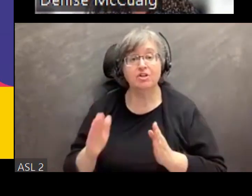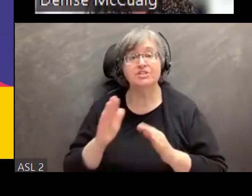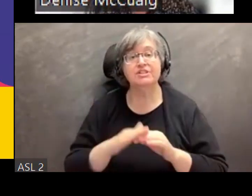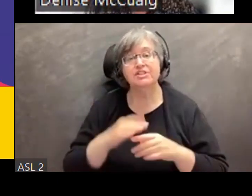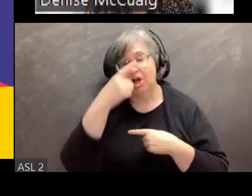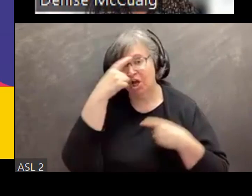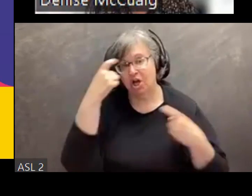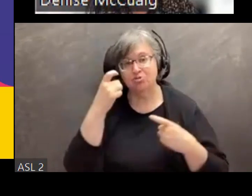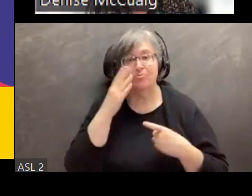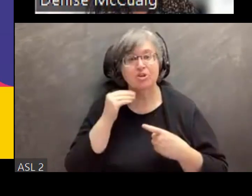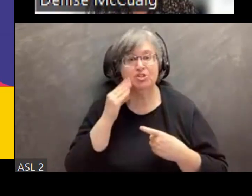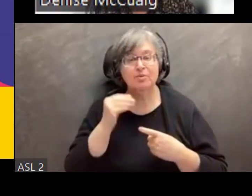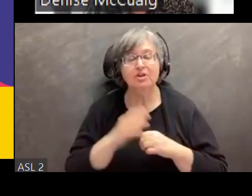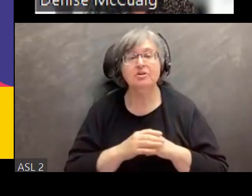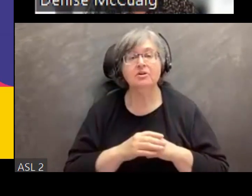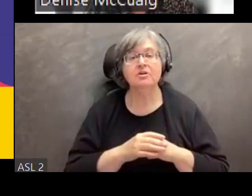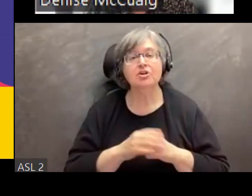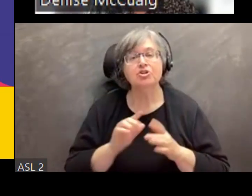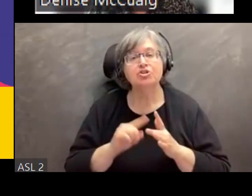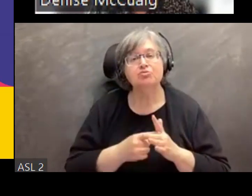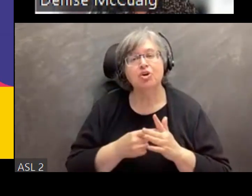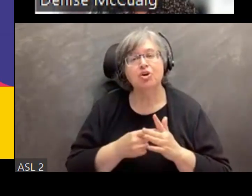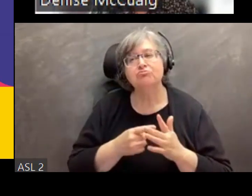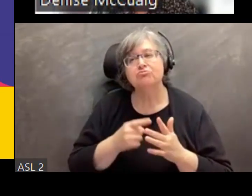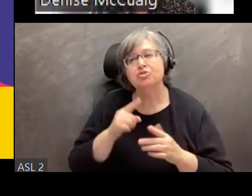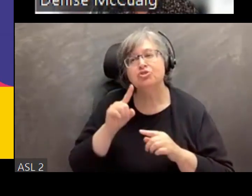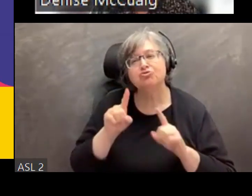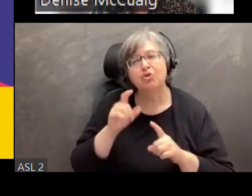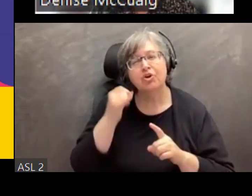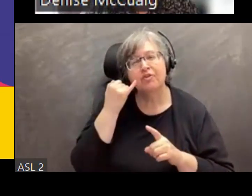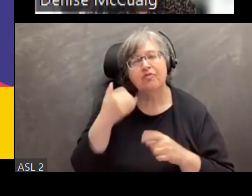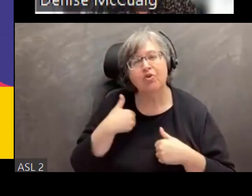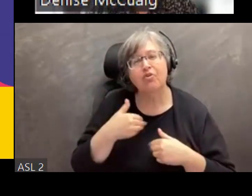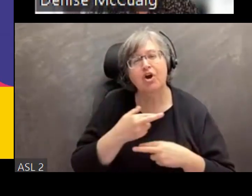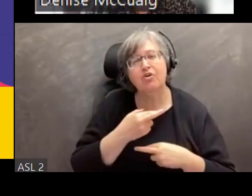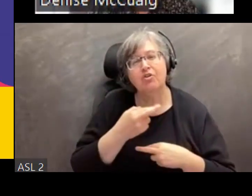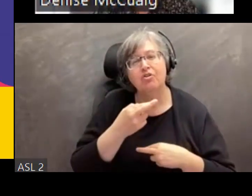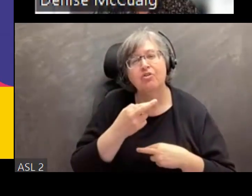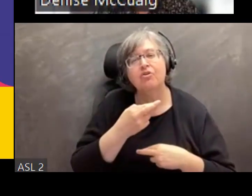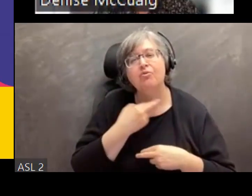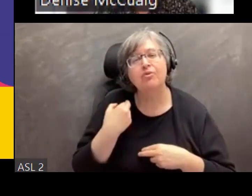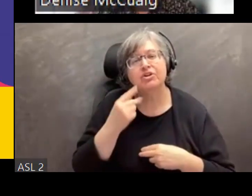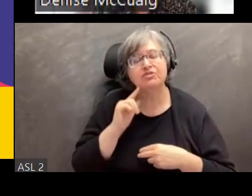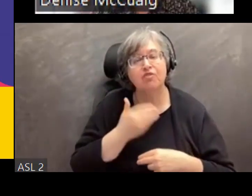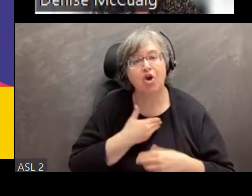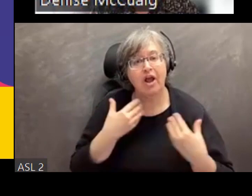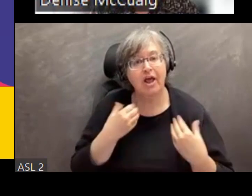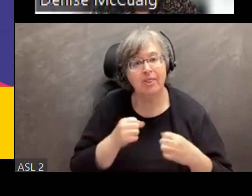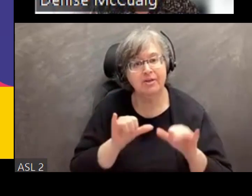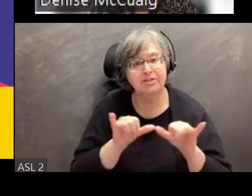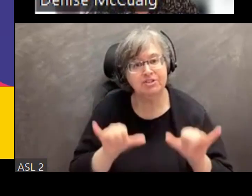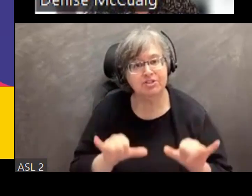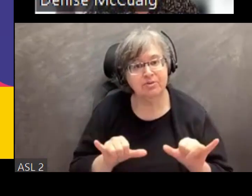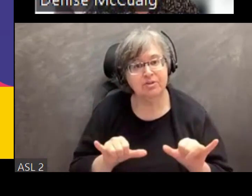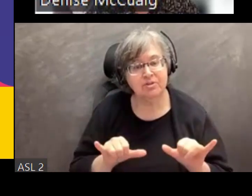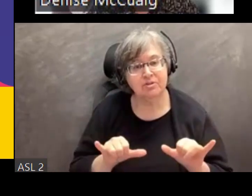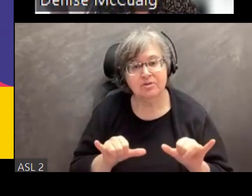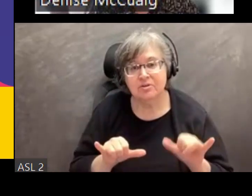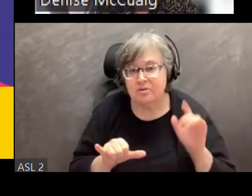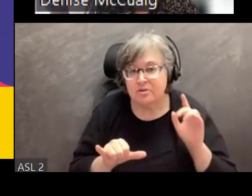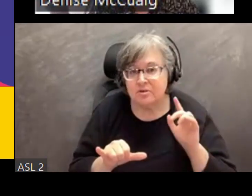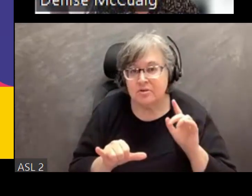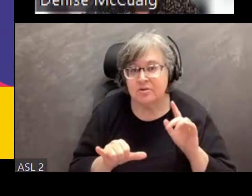organized around trauma experiences, was to begin to question whether there is a risk for our health system